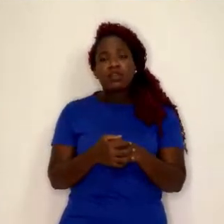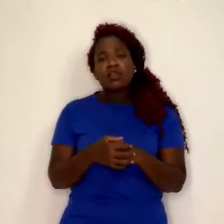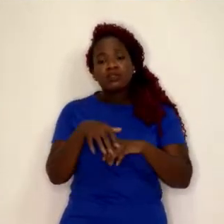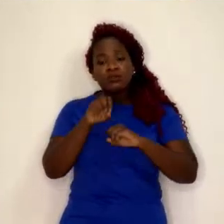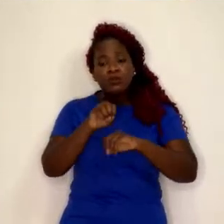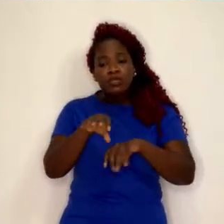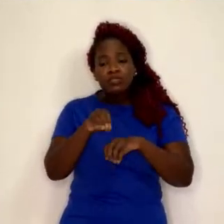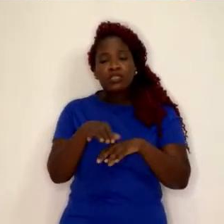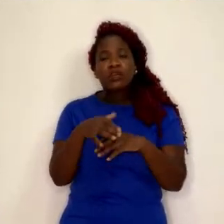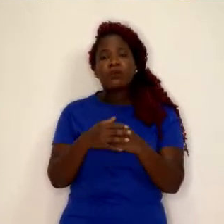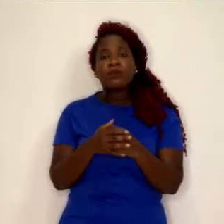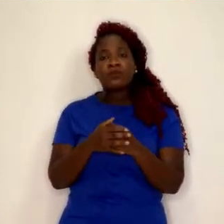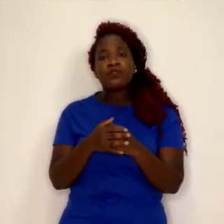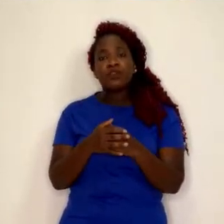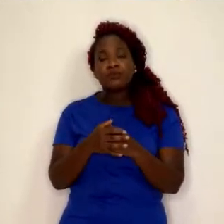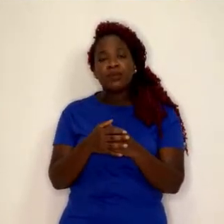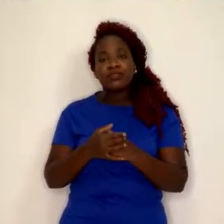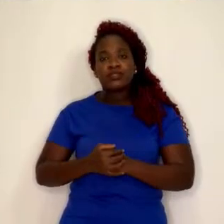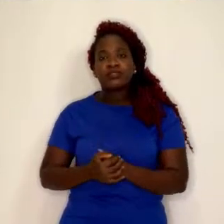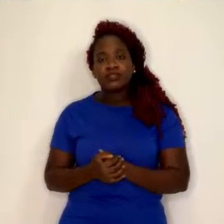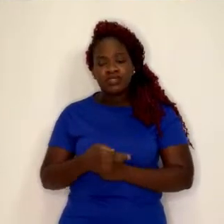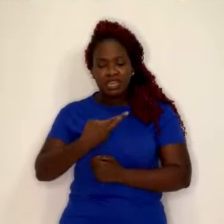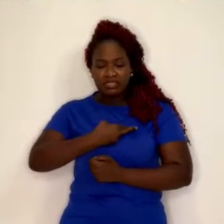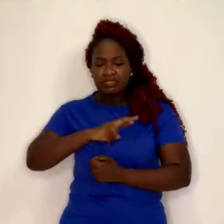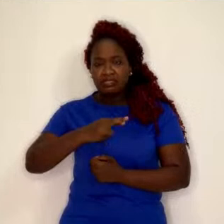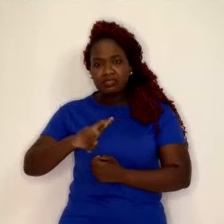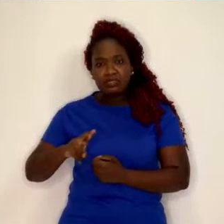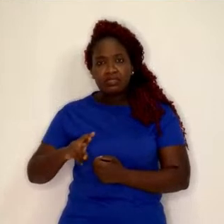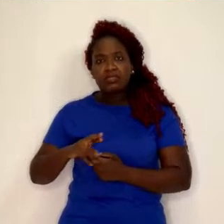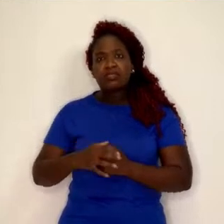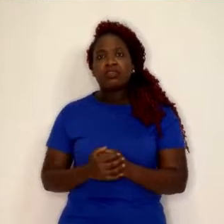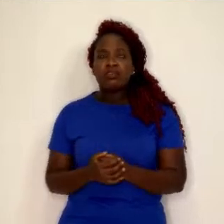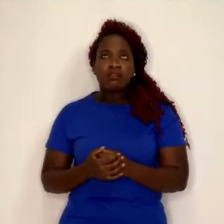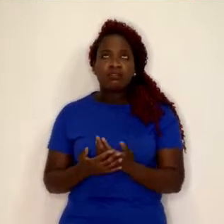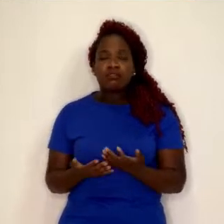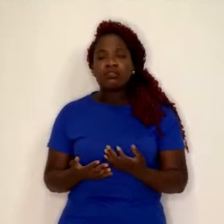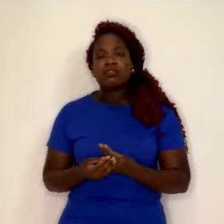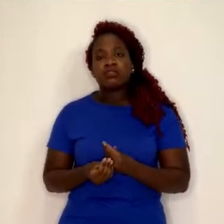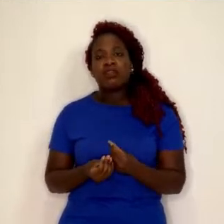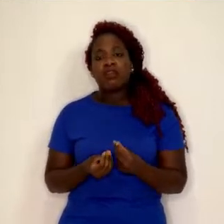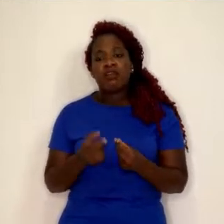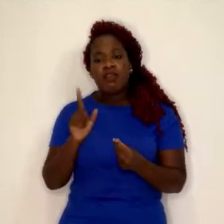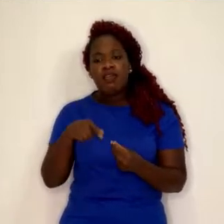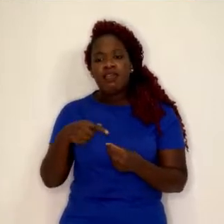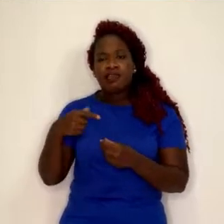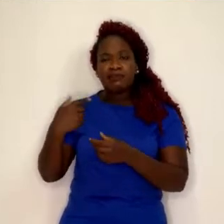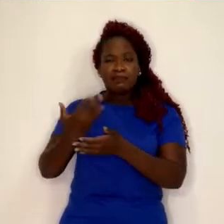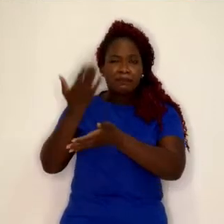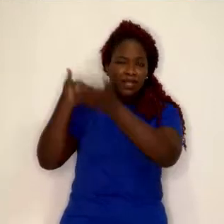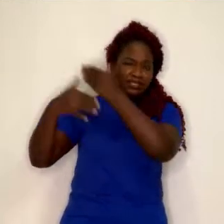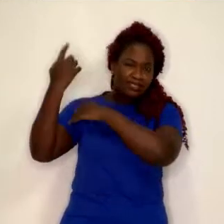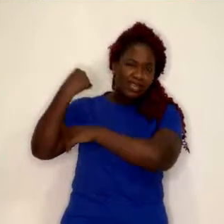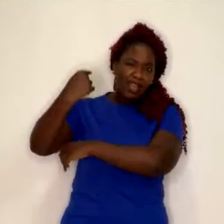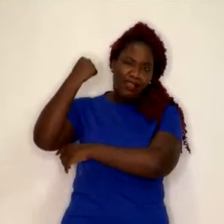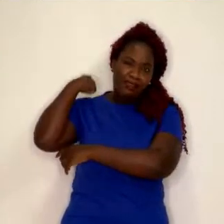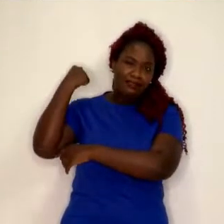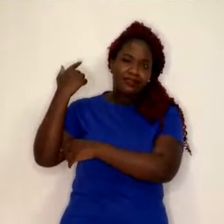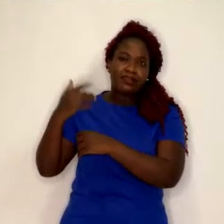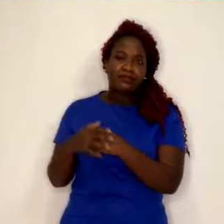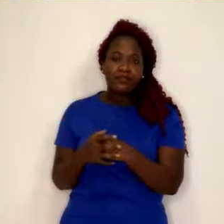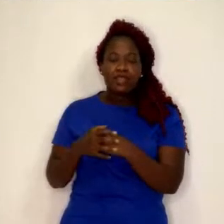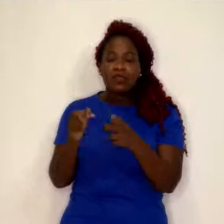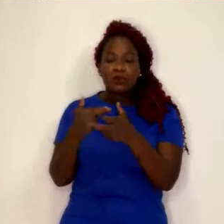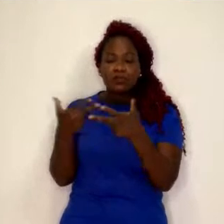to science. Dogmatic education implies that it's medieval.